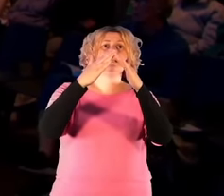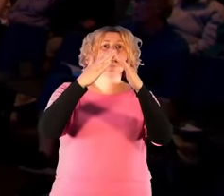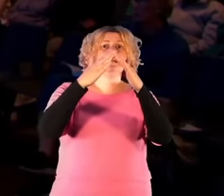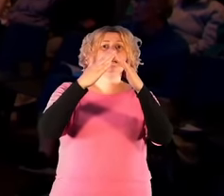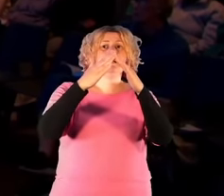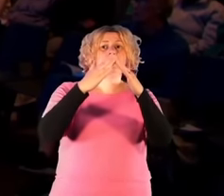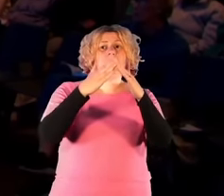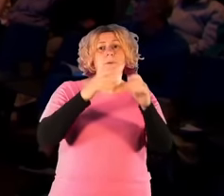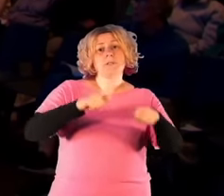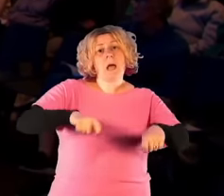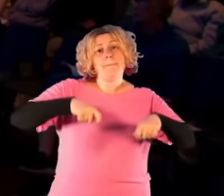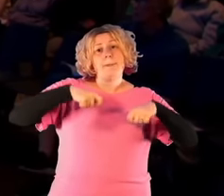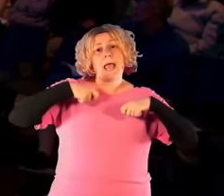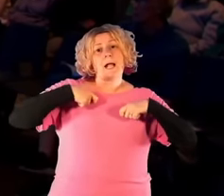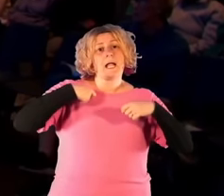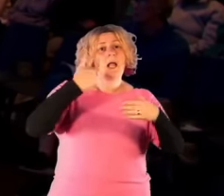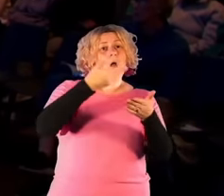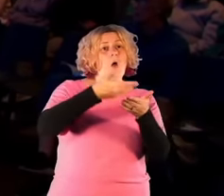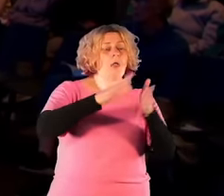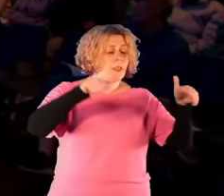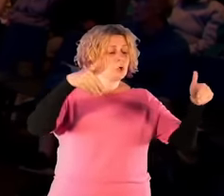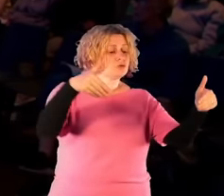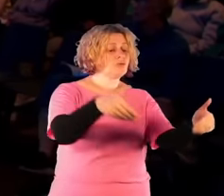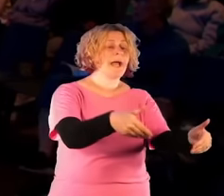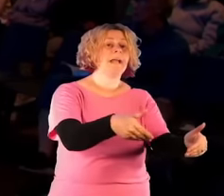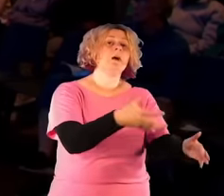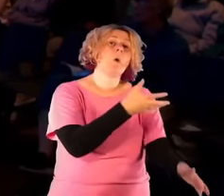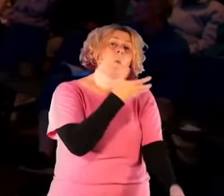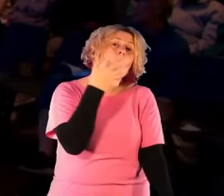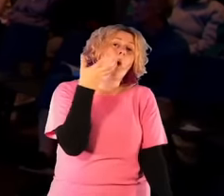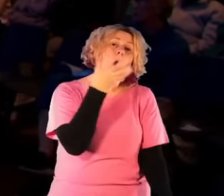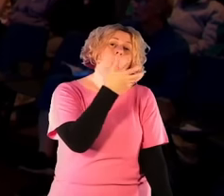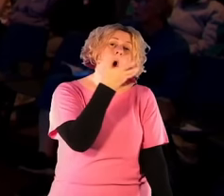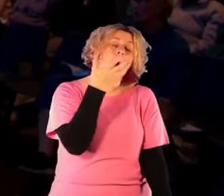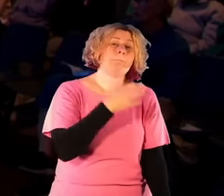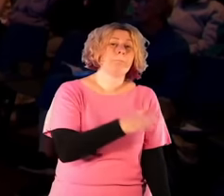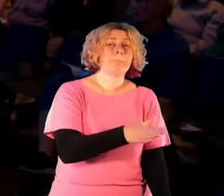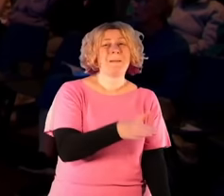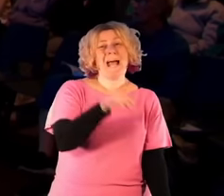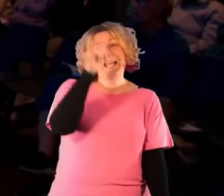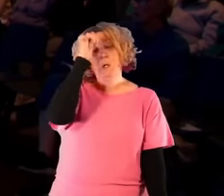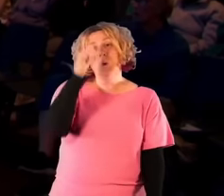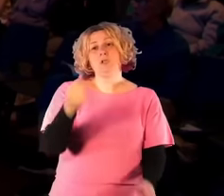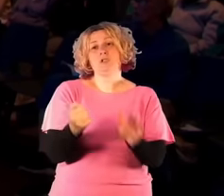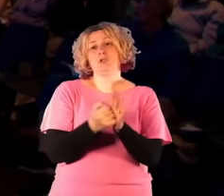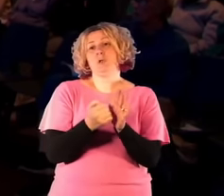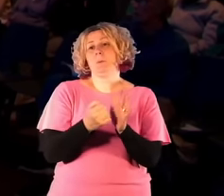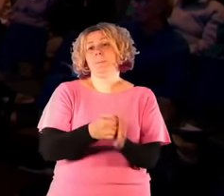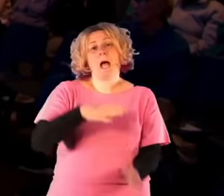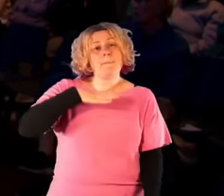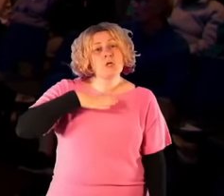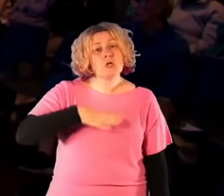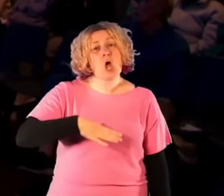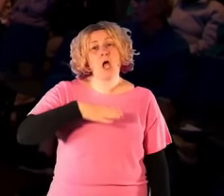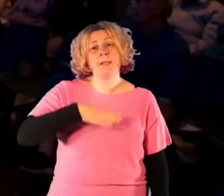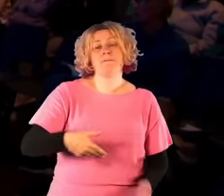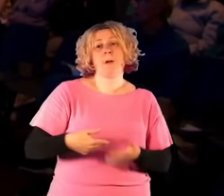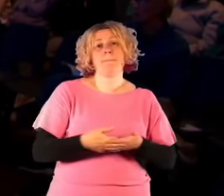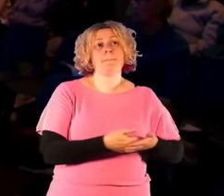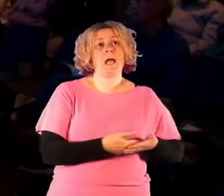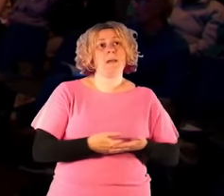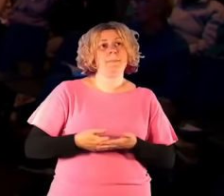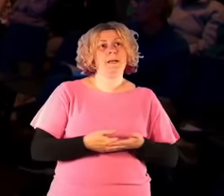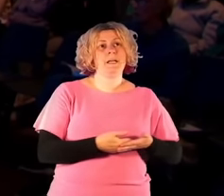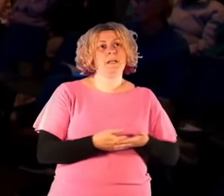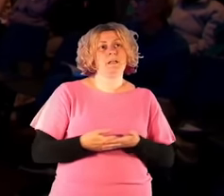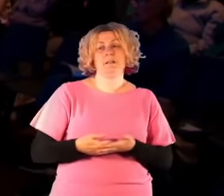keep him warm. I know it's stupid. I know he's with the Lord, but I'm yearning for him. You're going to want to throw me out of the